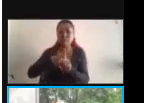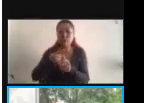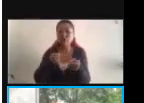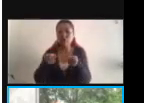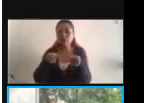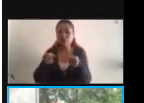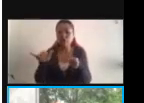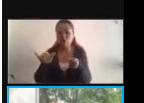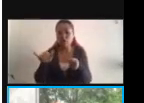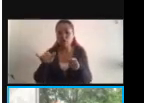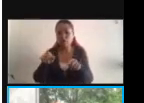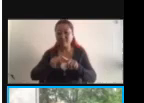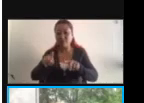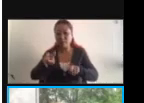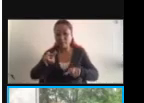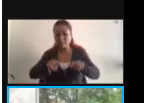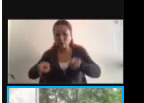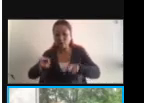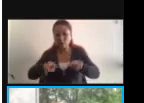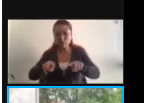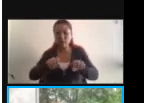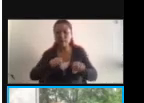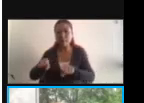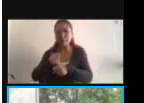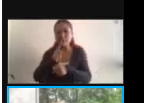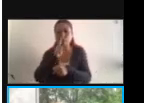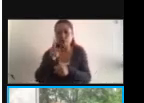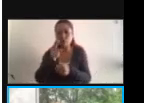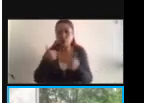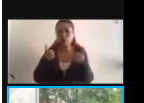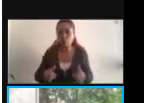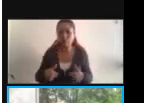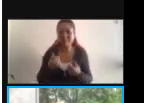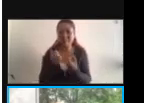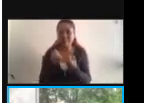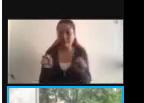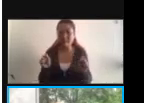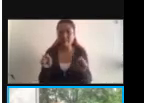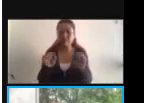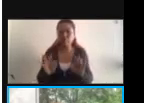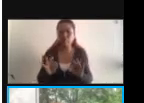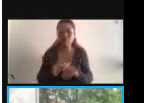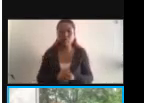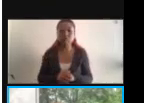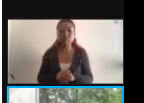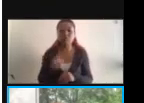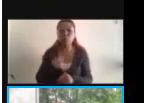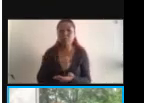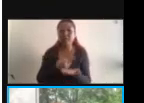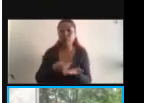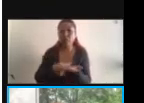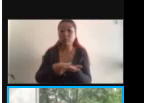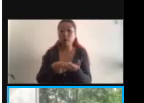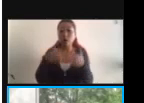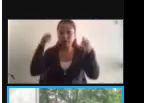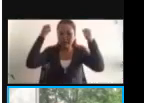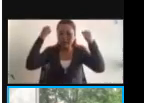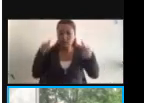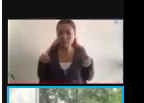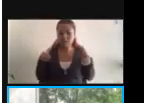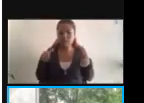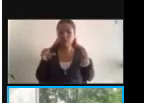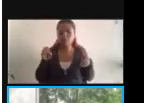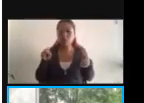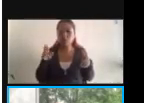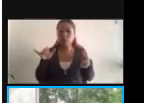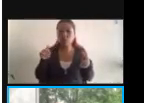monitoring capabilities to make sure that the humans are safe and sound. And when we talk about spacesuits that are protective